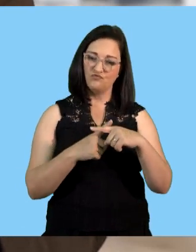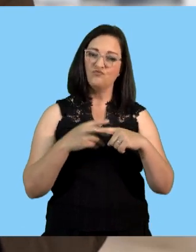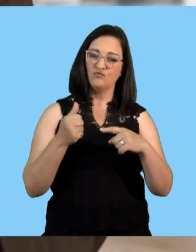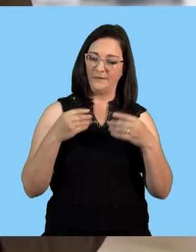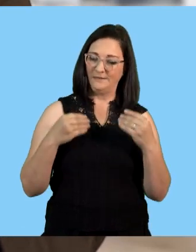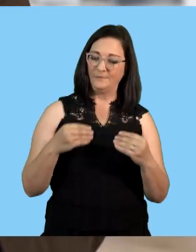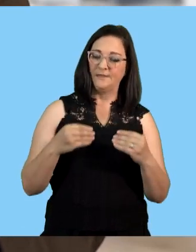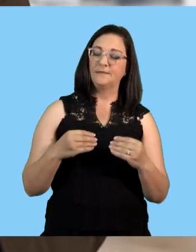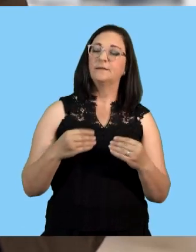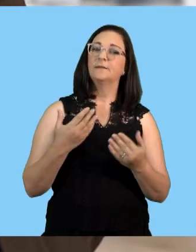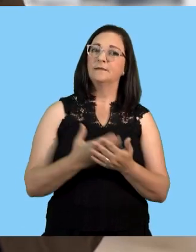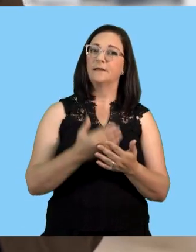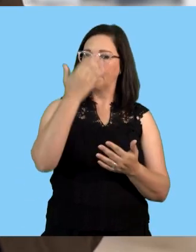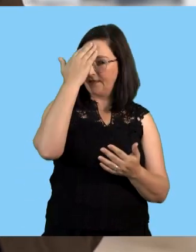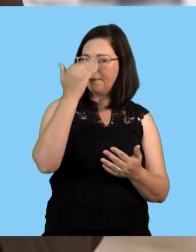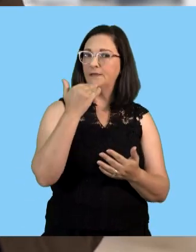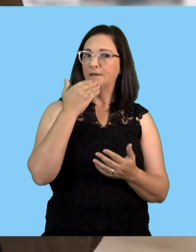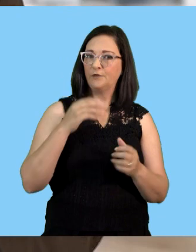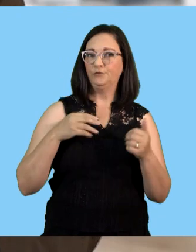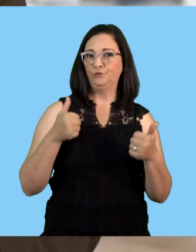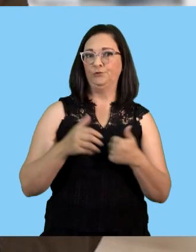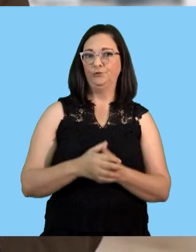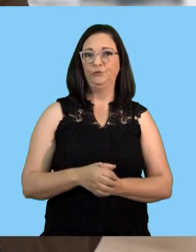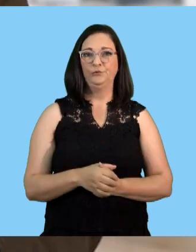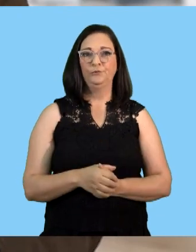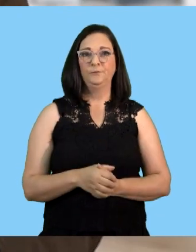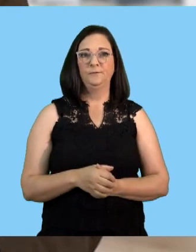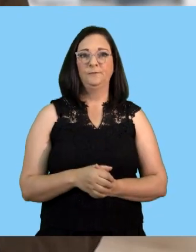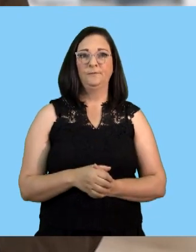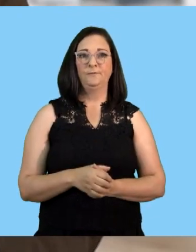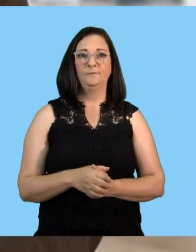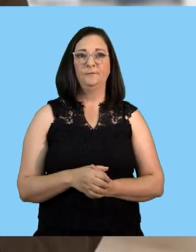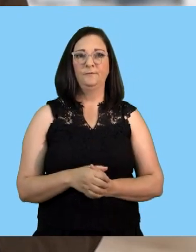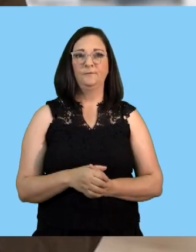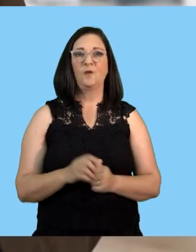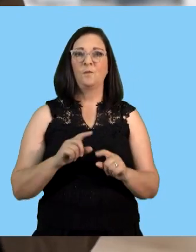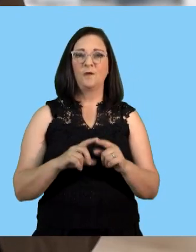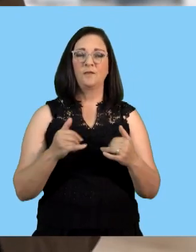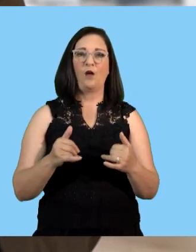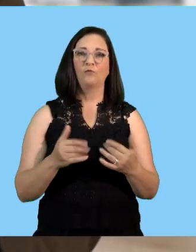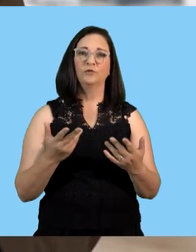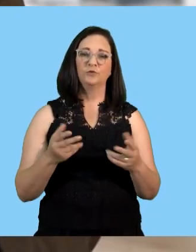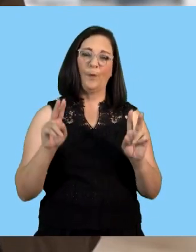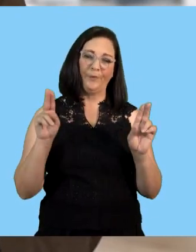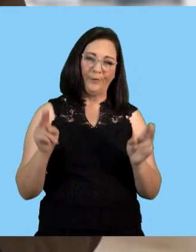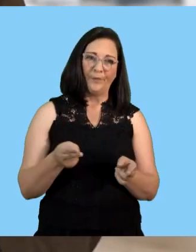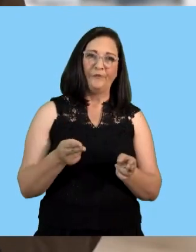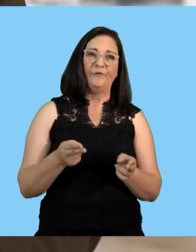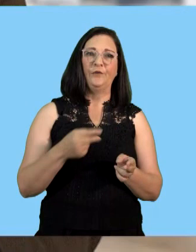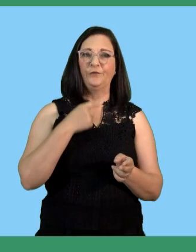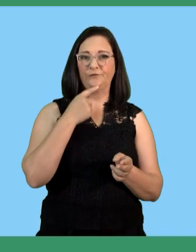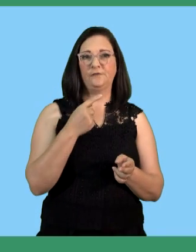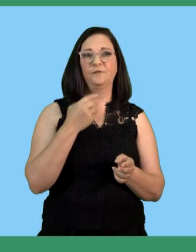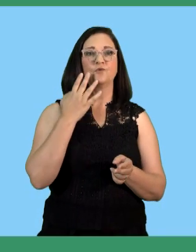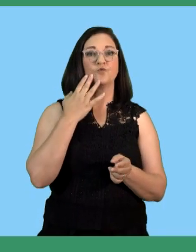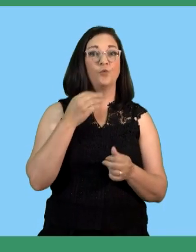of the business. How does it improve the image of the business? We're going to speak more about it in detail, but just to be brief, here it says